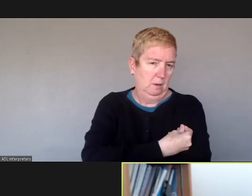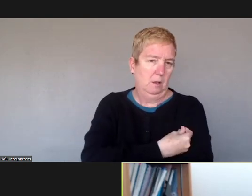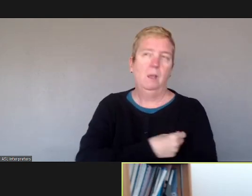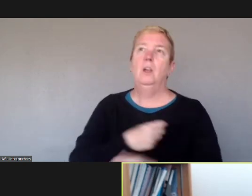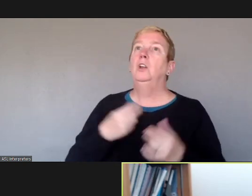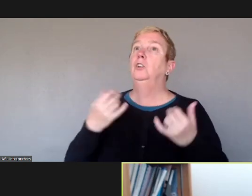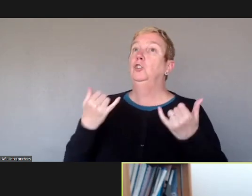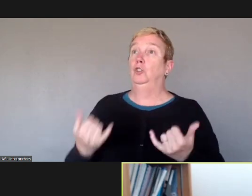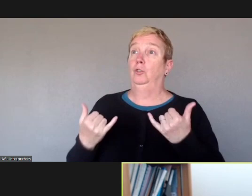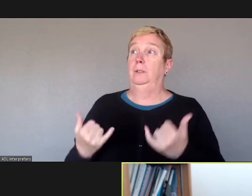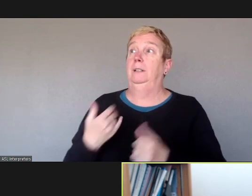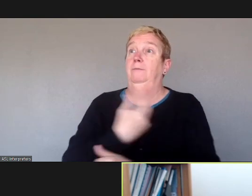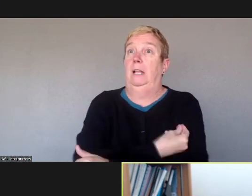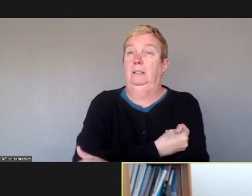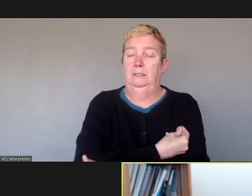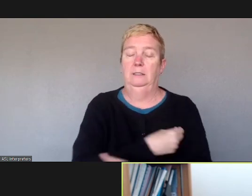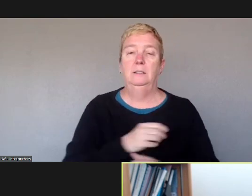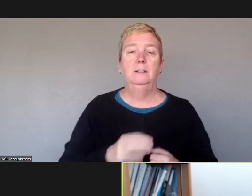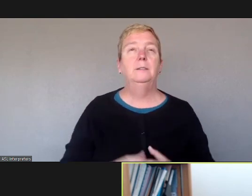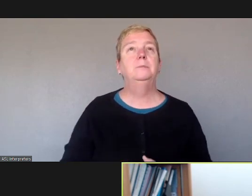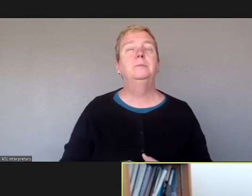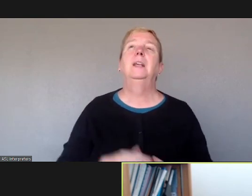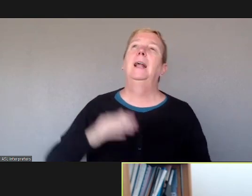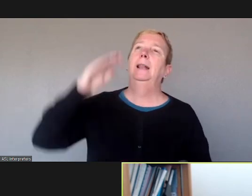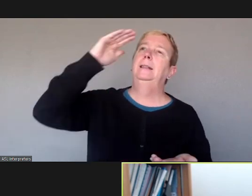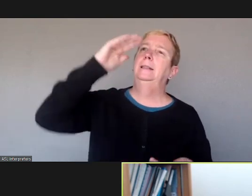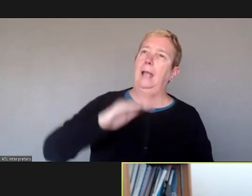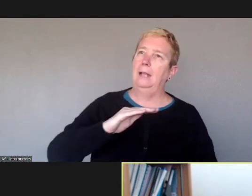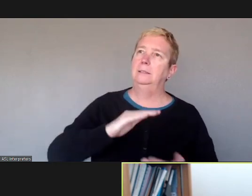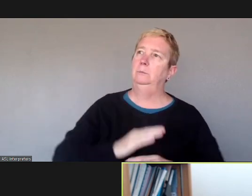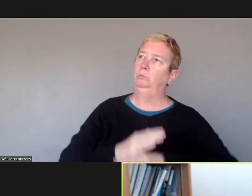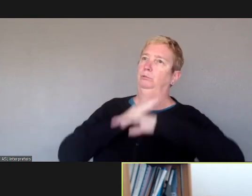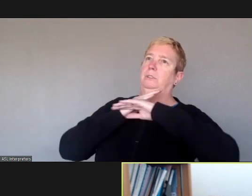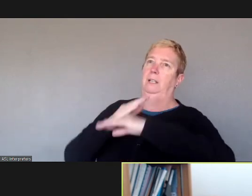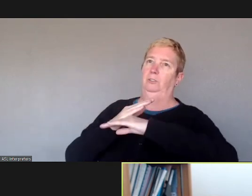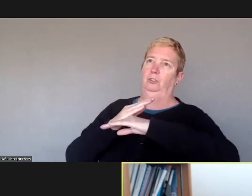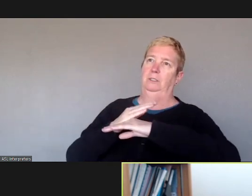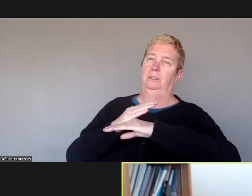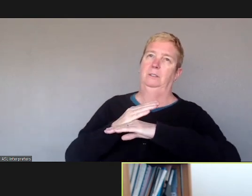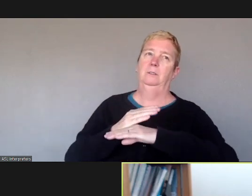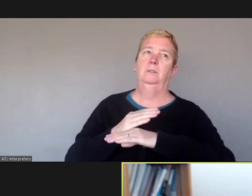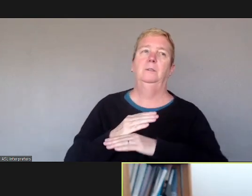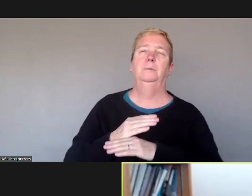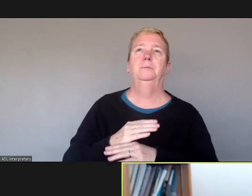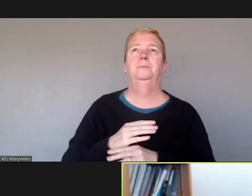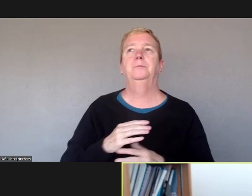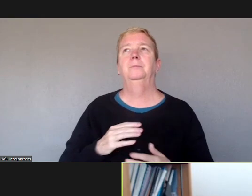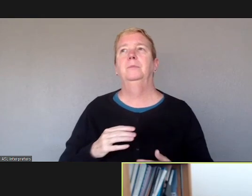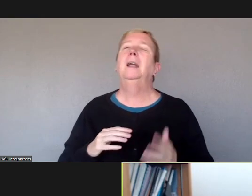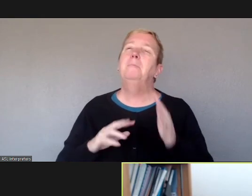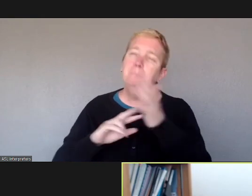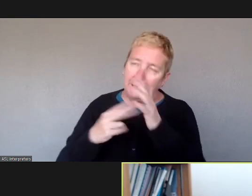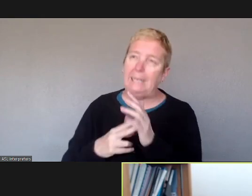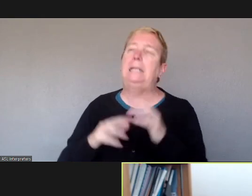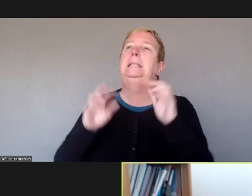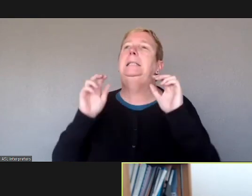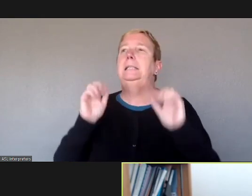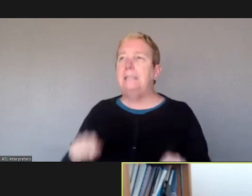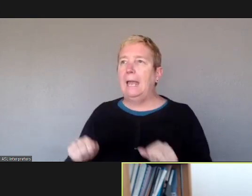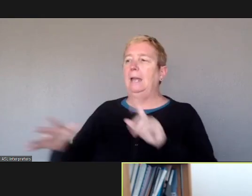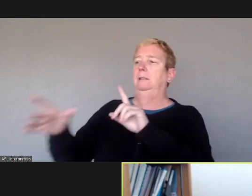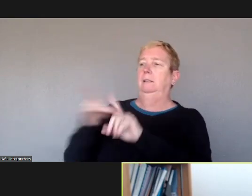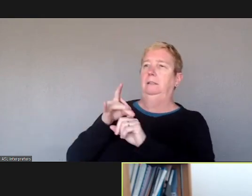currently offering less protection against actual infection as